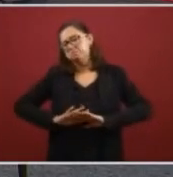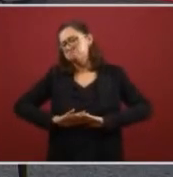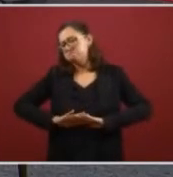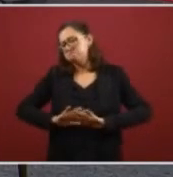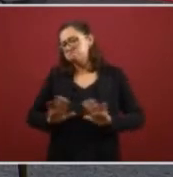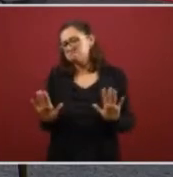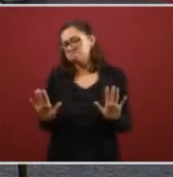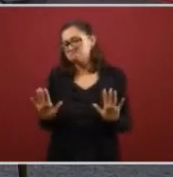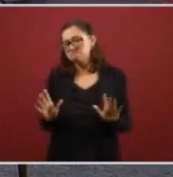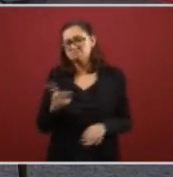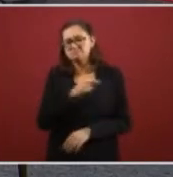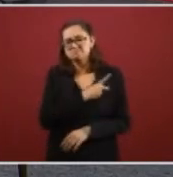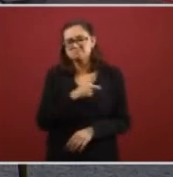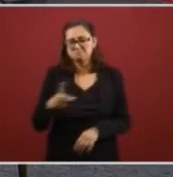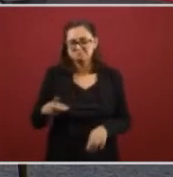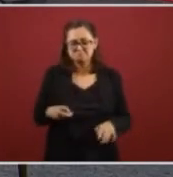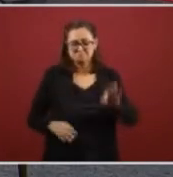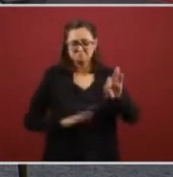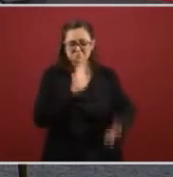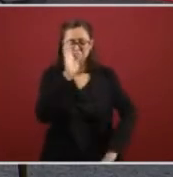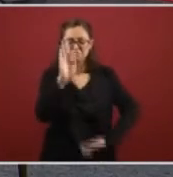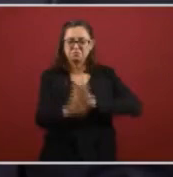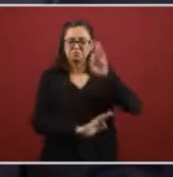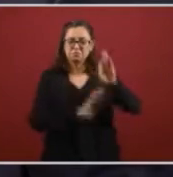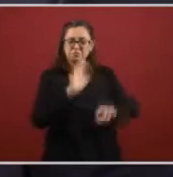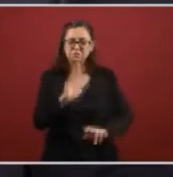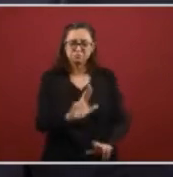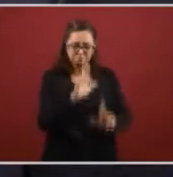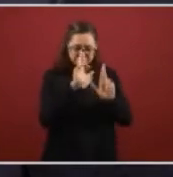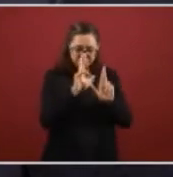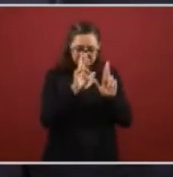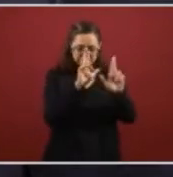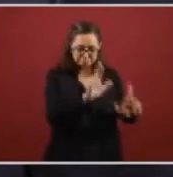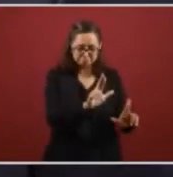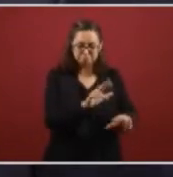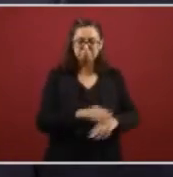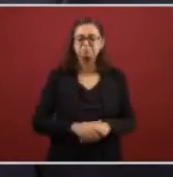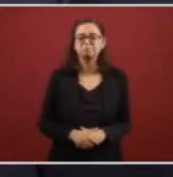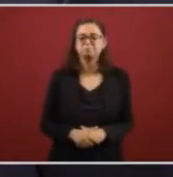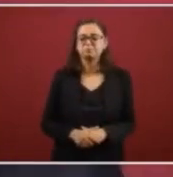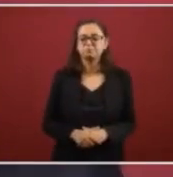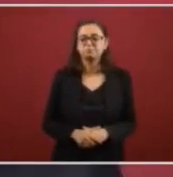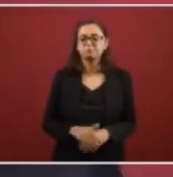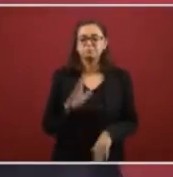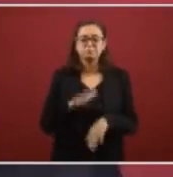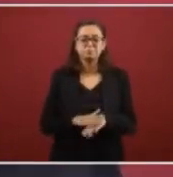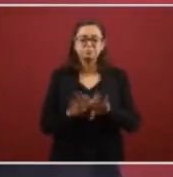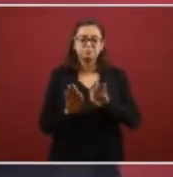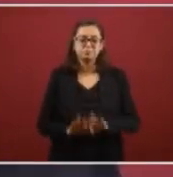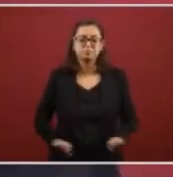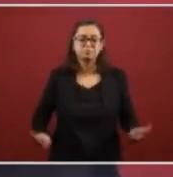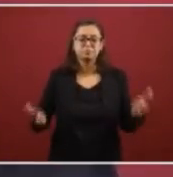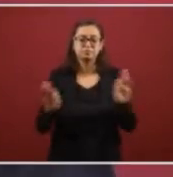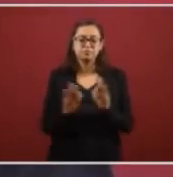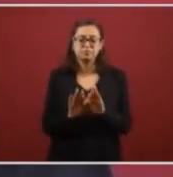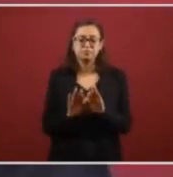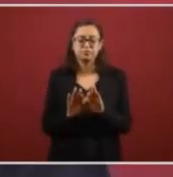need to be treated with respect. And above all,